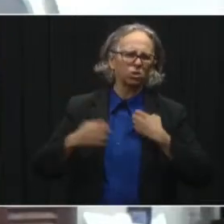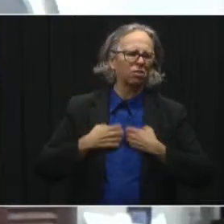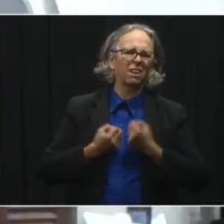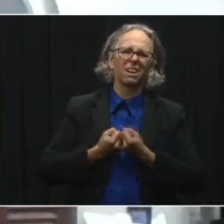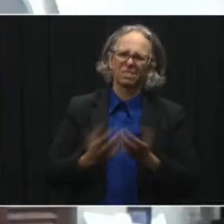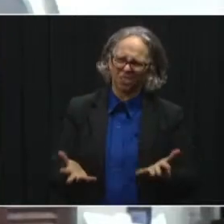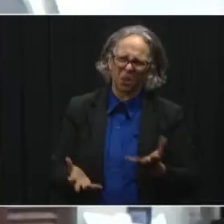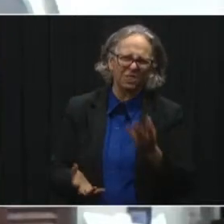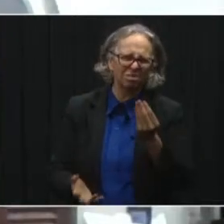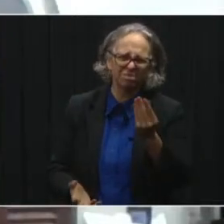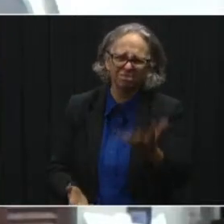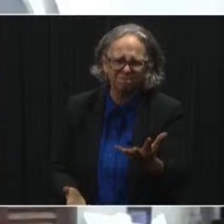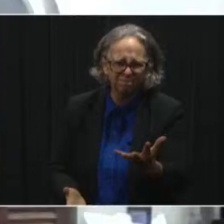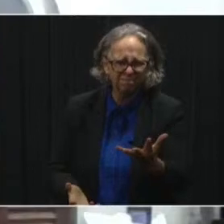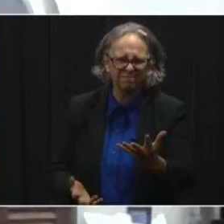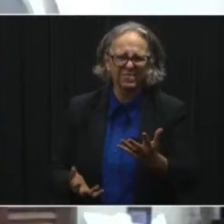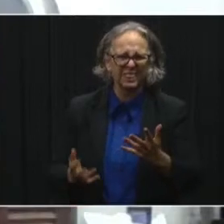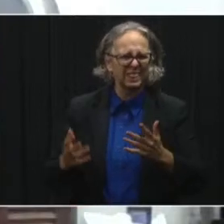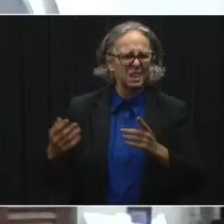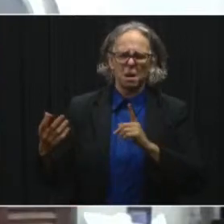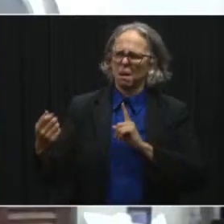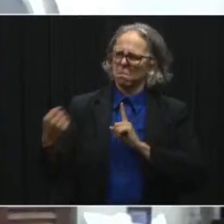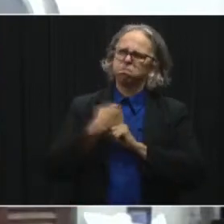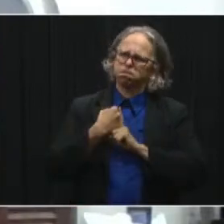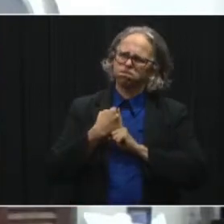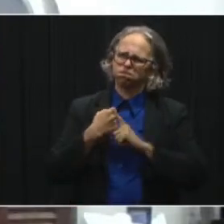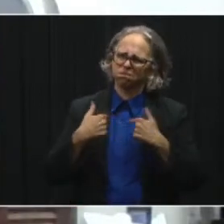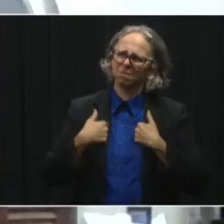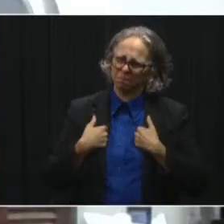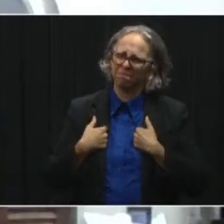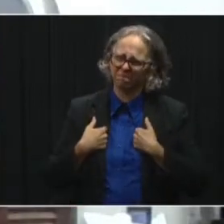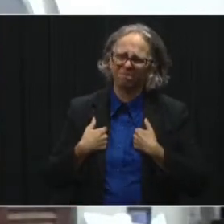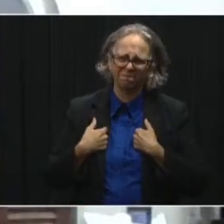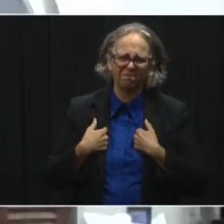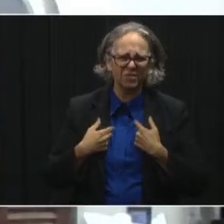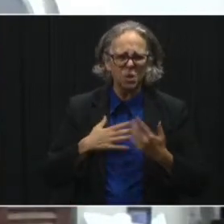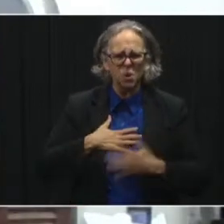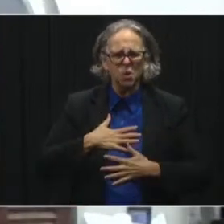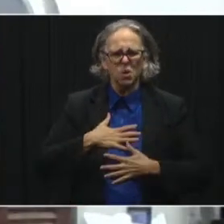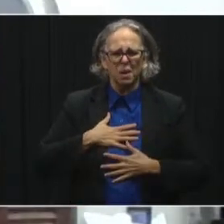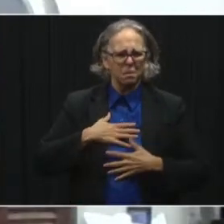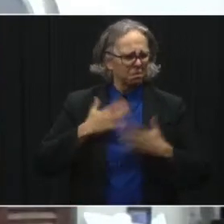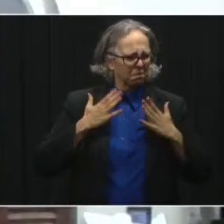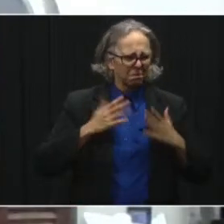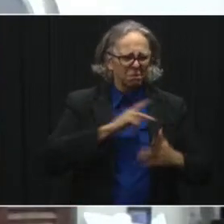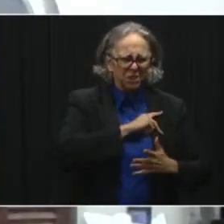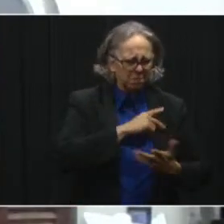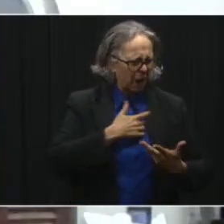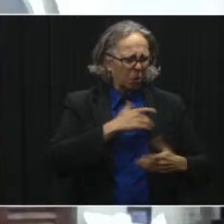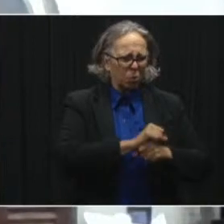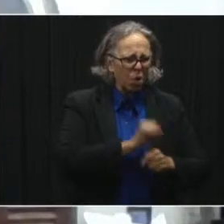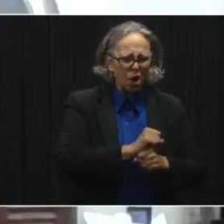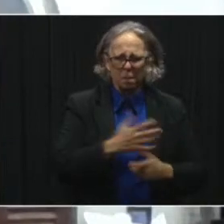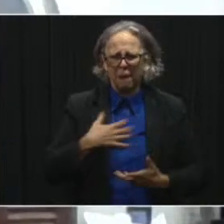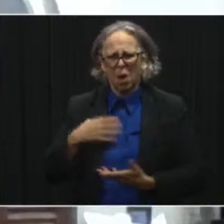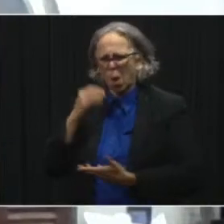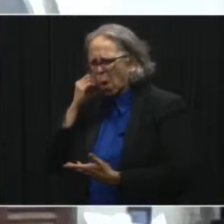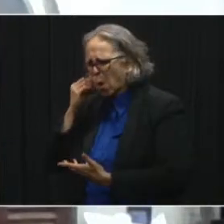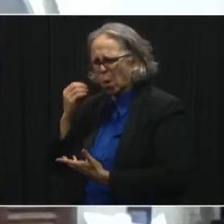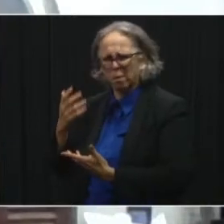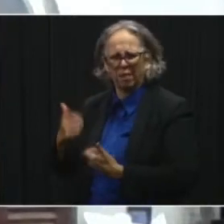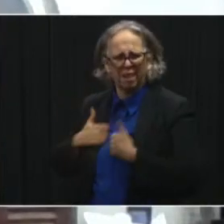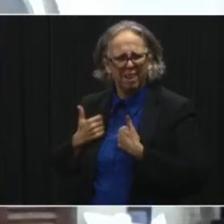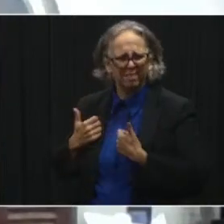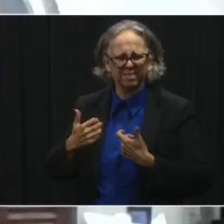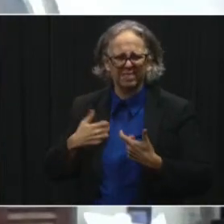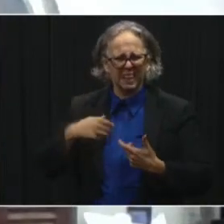just really affected. Personally, you know, at work and at home, it's hard to come in with the staffing levels that